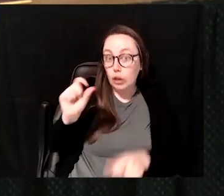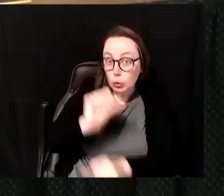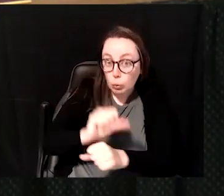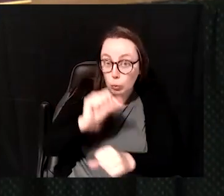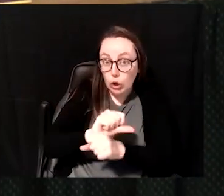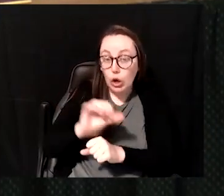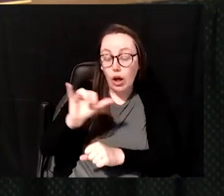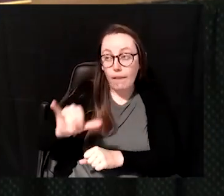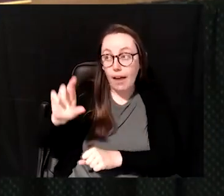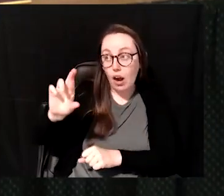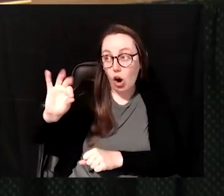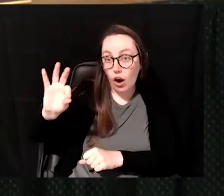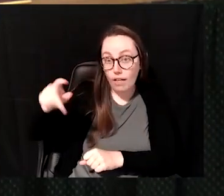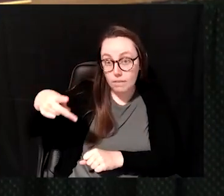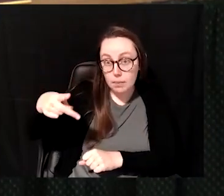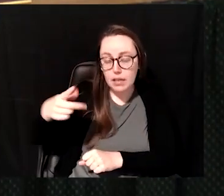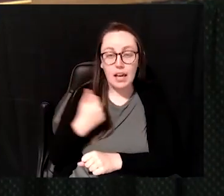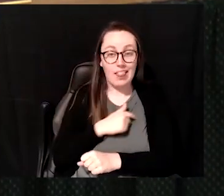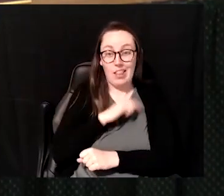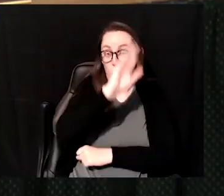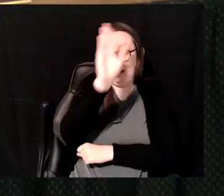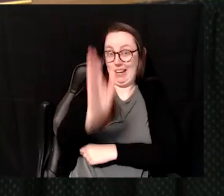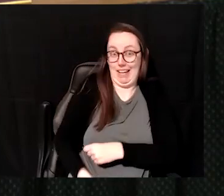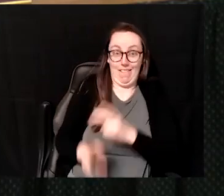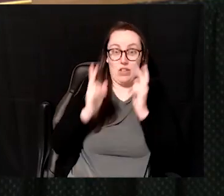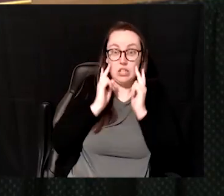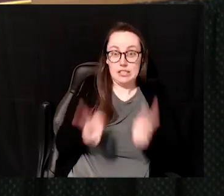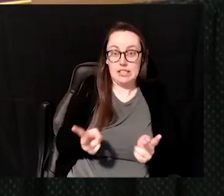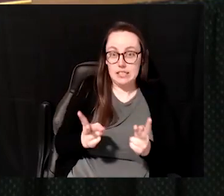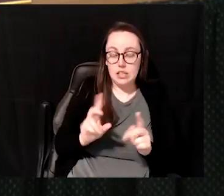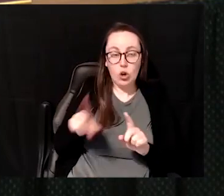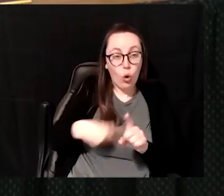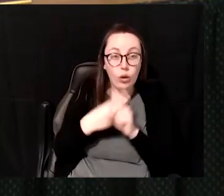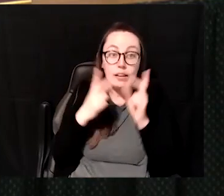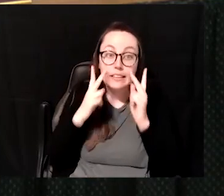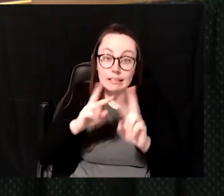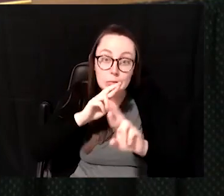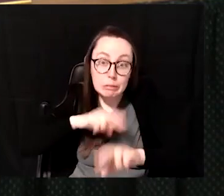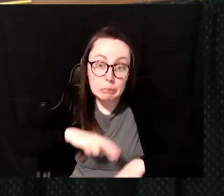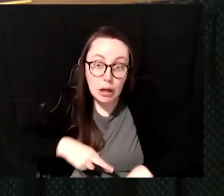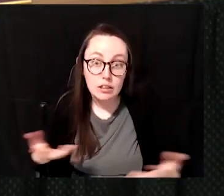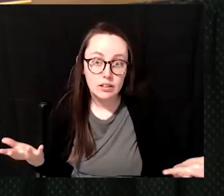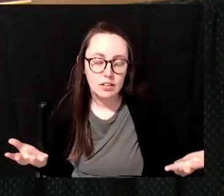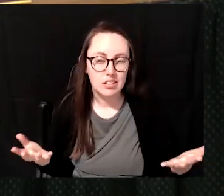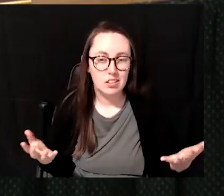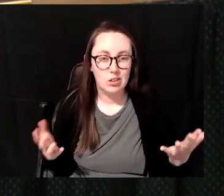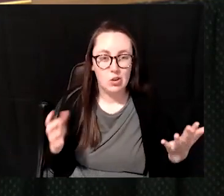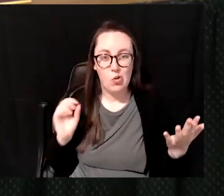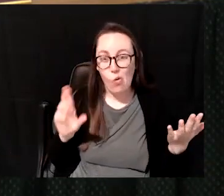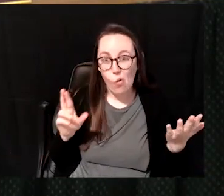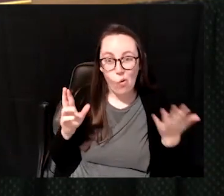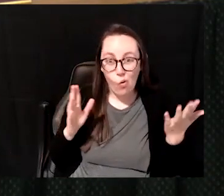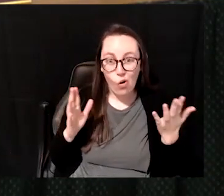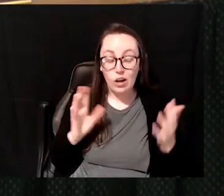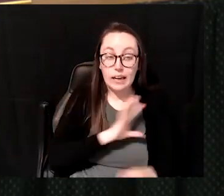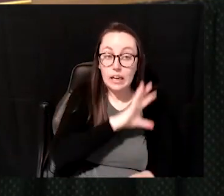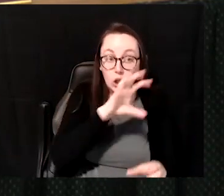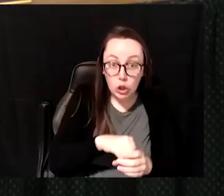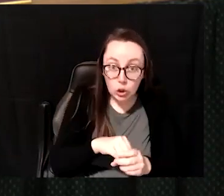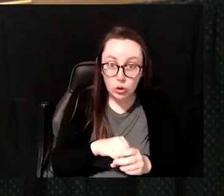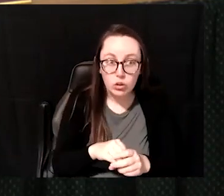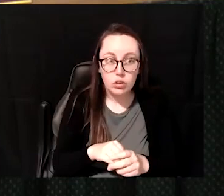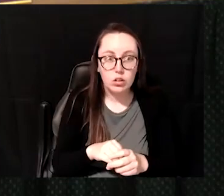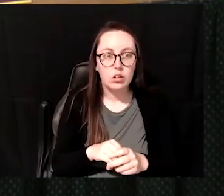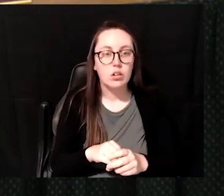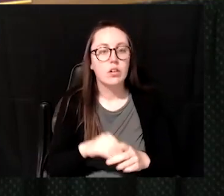or we'll have select what involvement um it's up to the motion the way the way